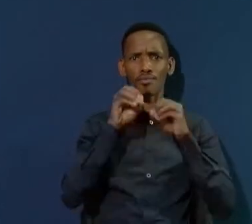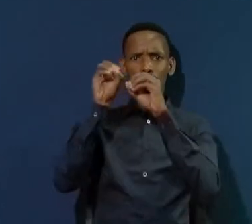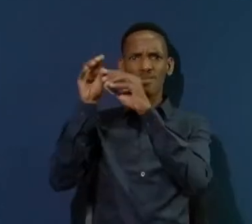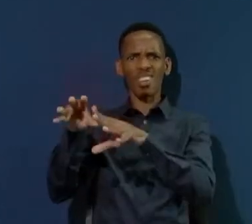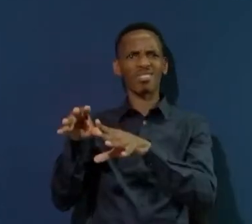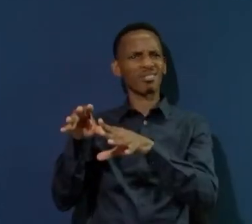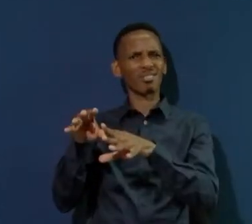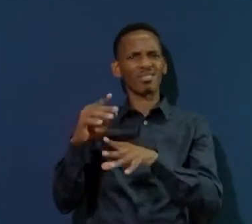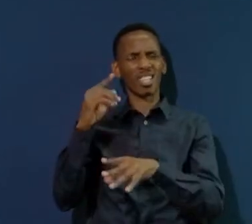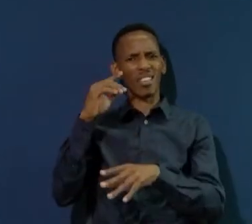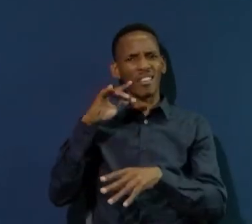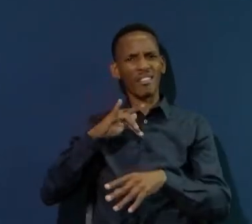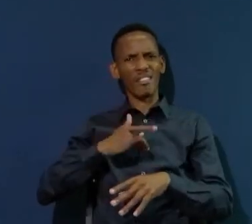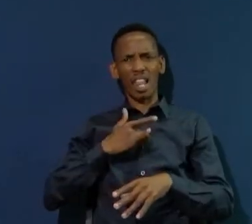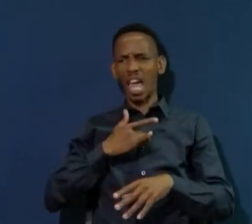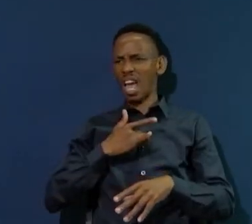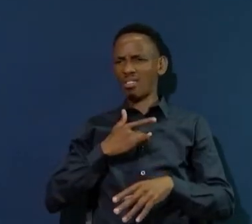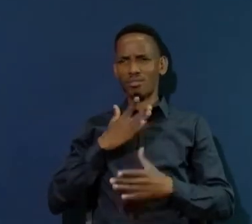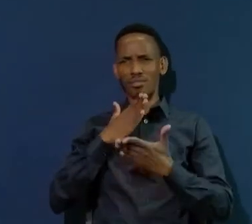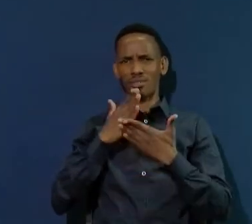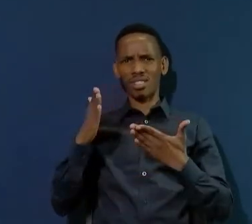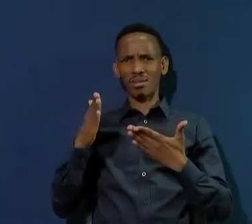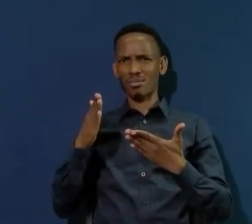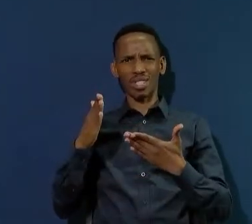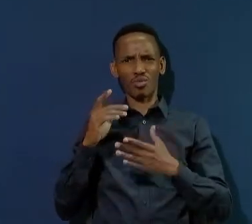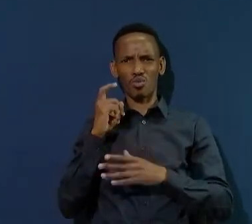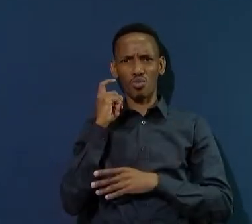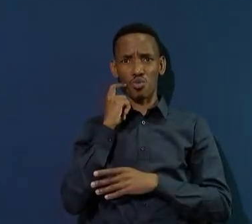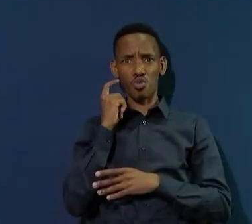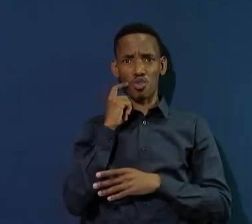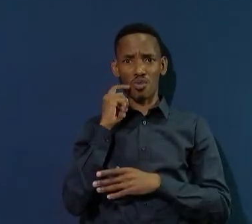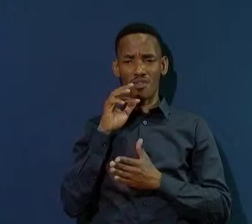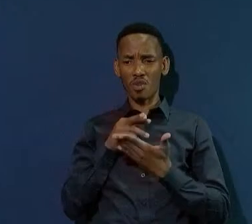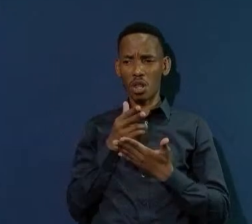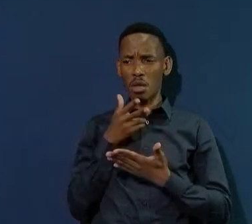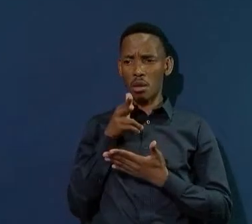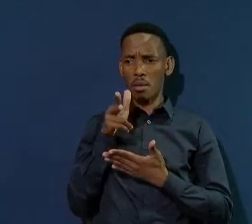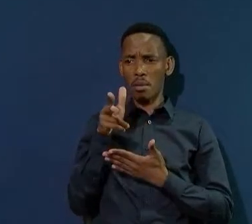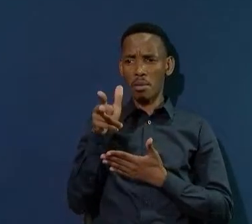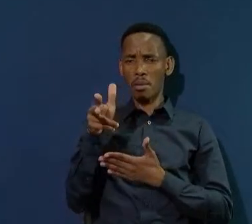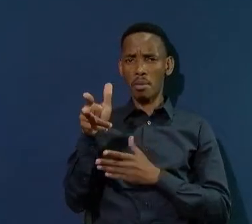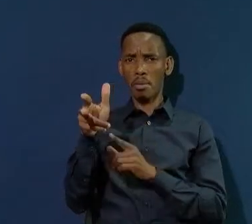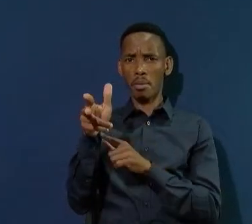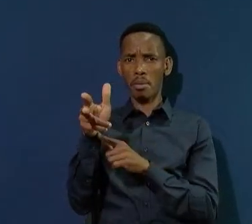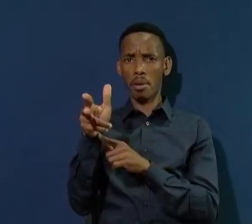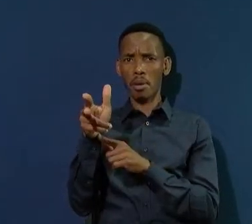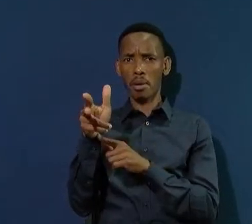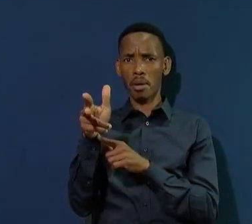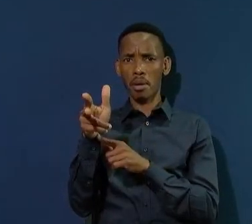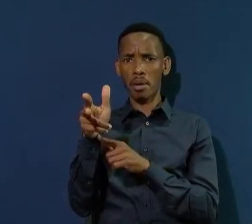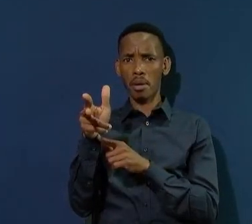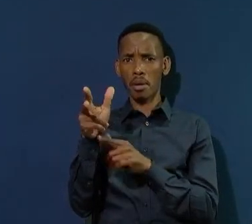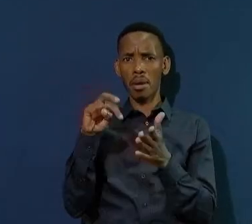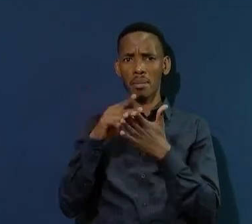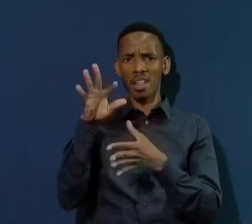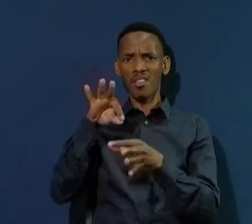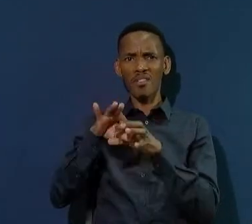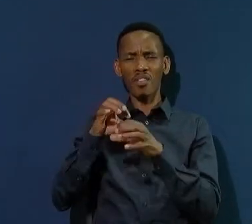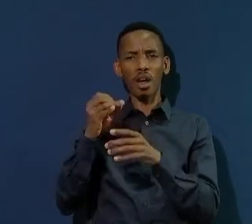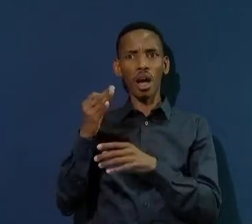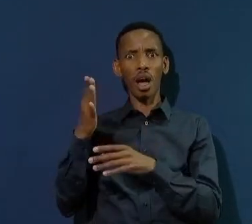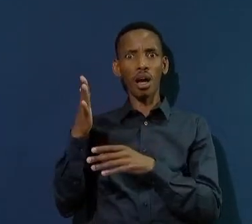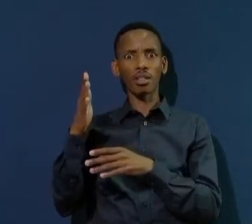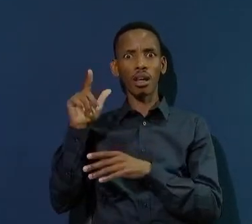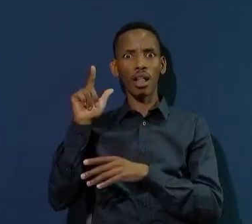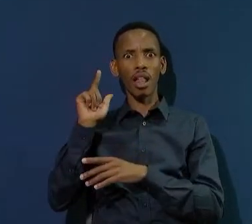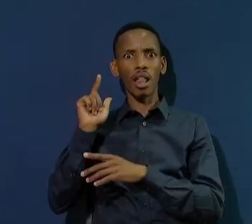go bona gore ga se diragalang mo tseleng, o ka se lebella ga jaanong go setse go verifyiwa ditalama, ke tla di bitsa ditalama tse leng gore